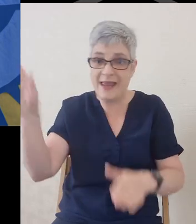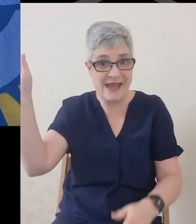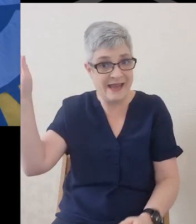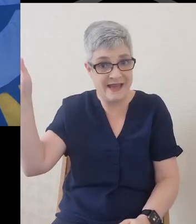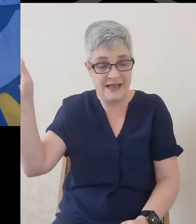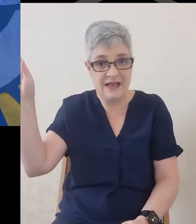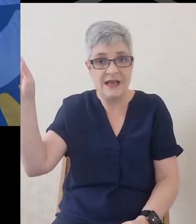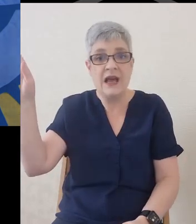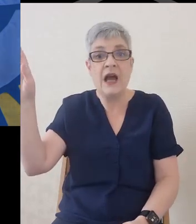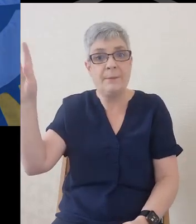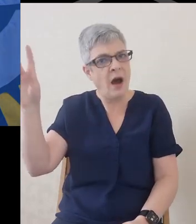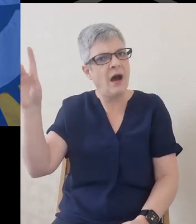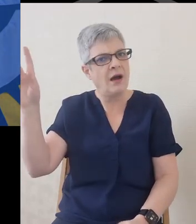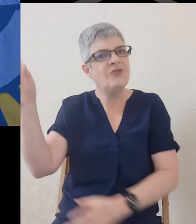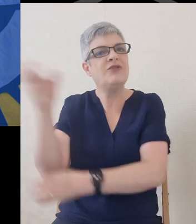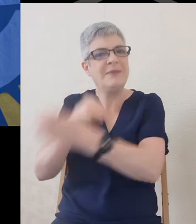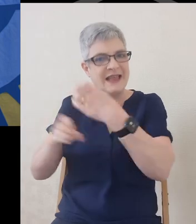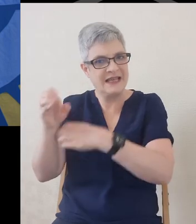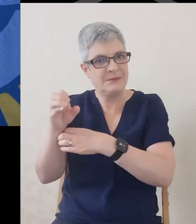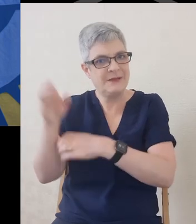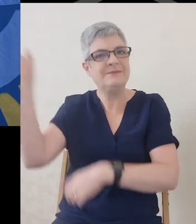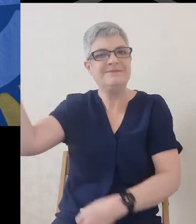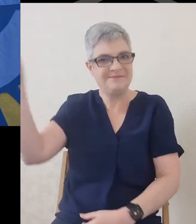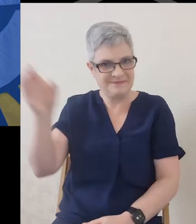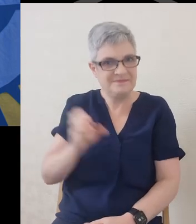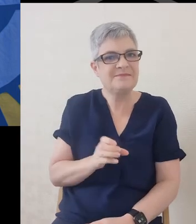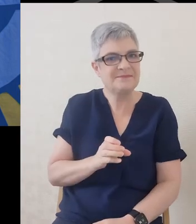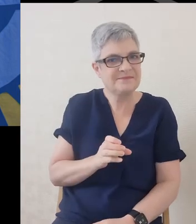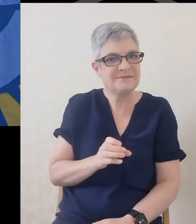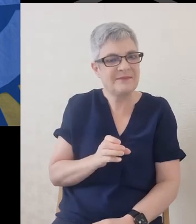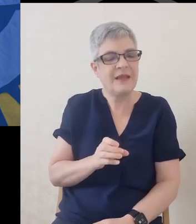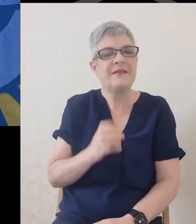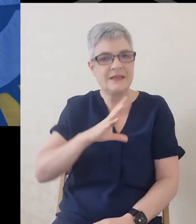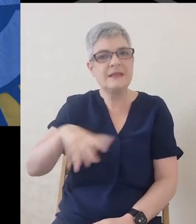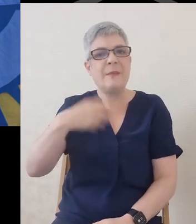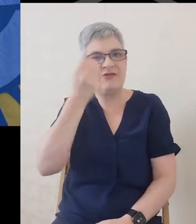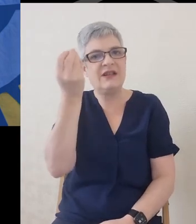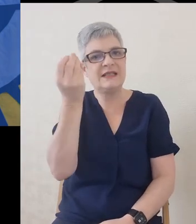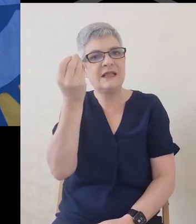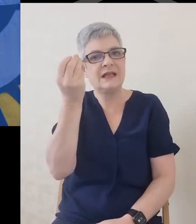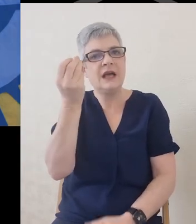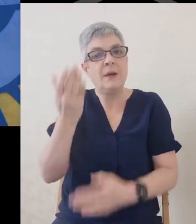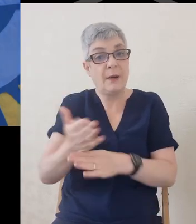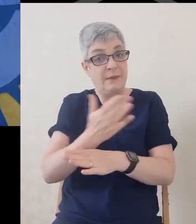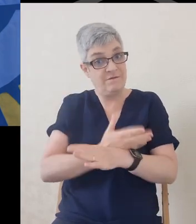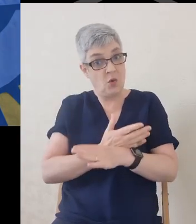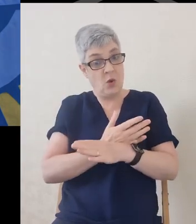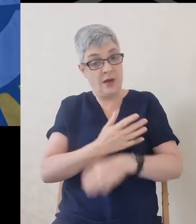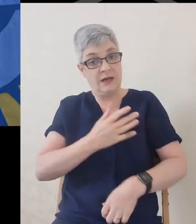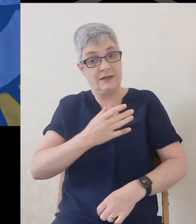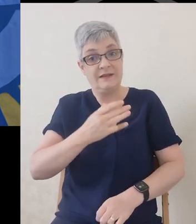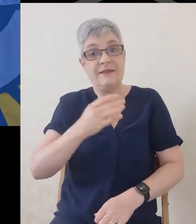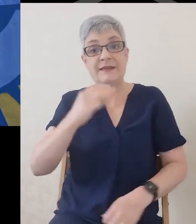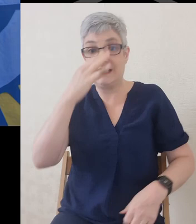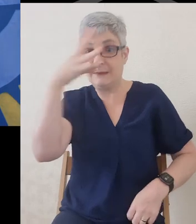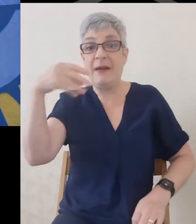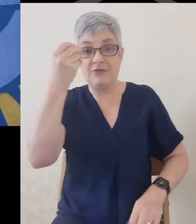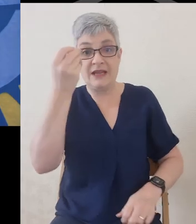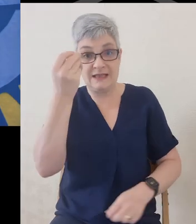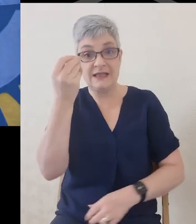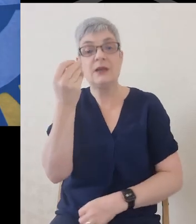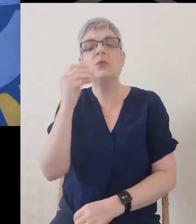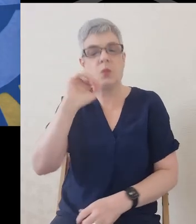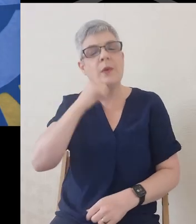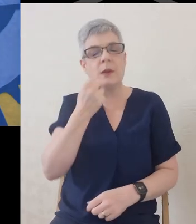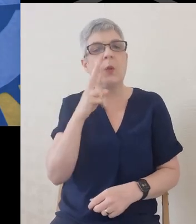send a replacement, verse 8, the Holy Spirit. But before the coming to the gift of the Spirit, and we'll look at that next